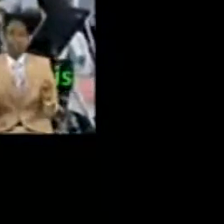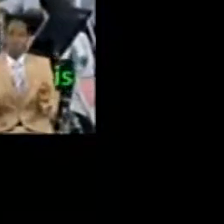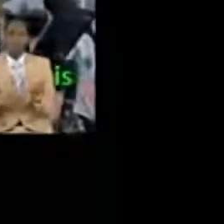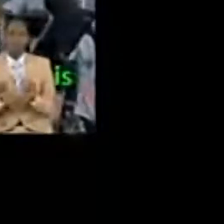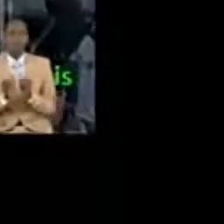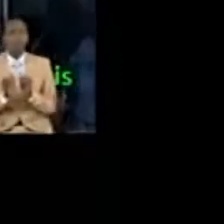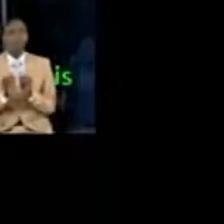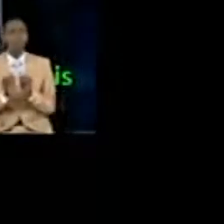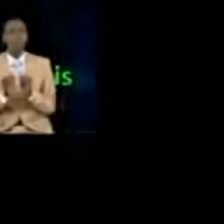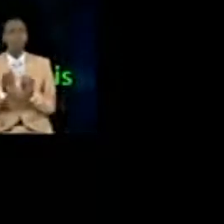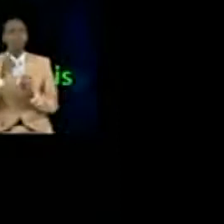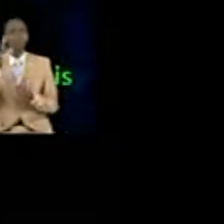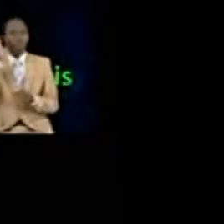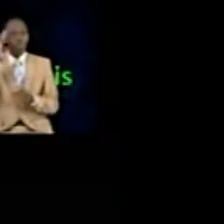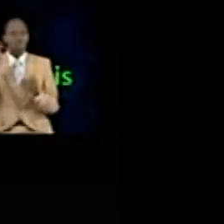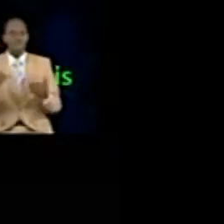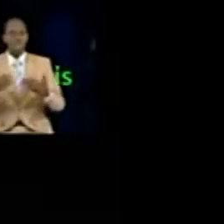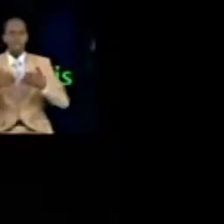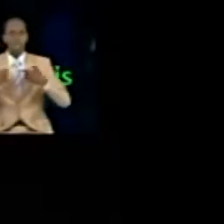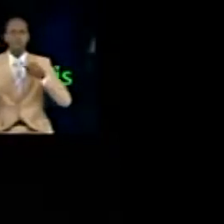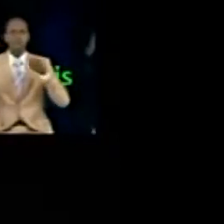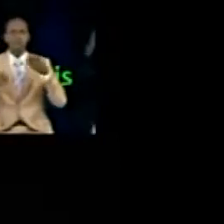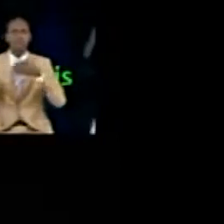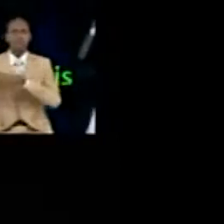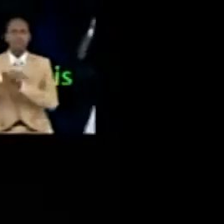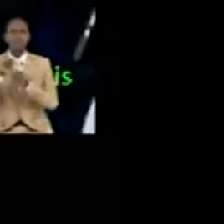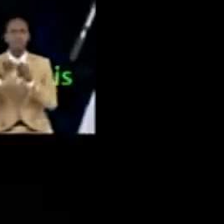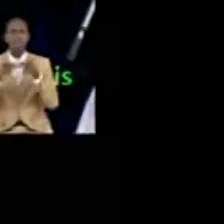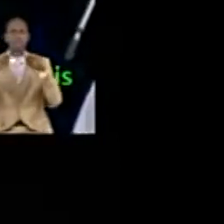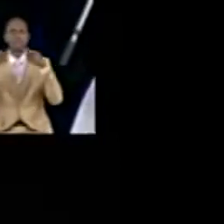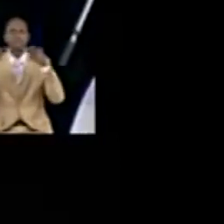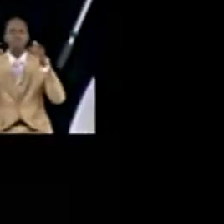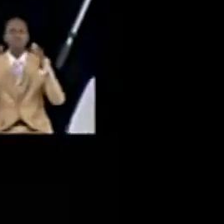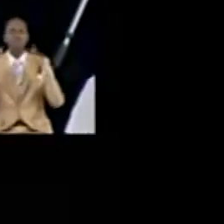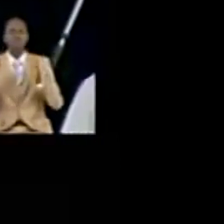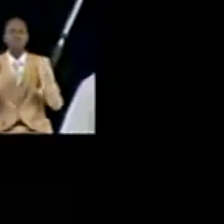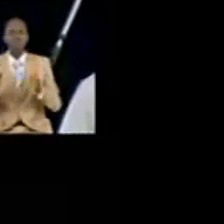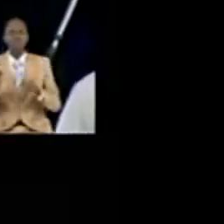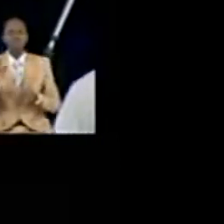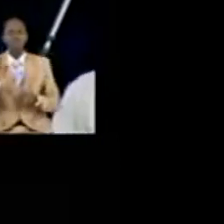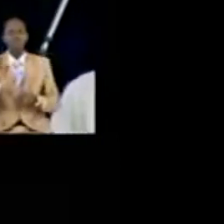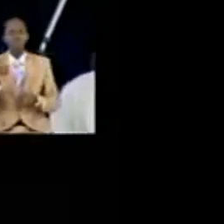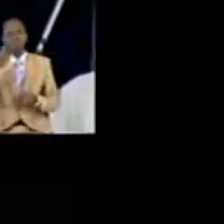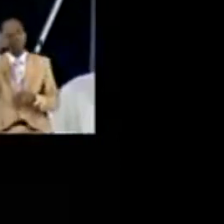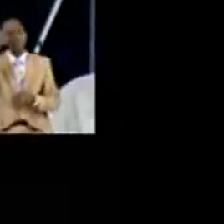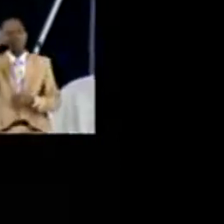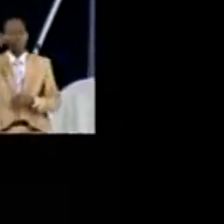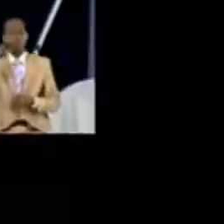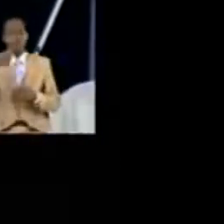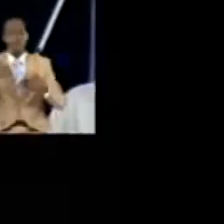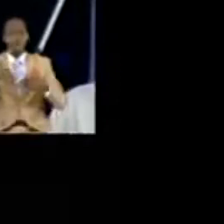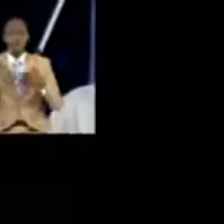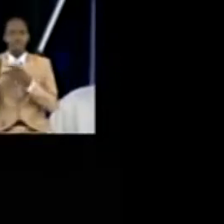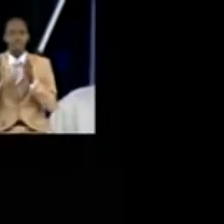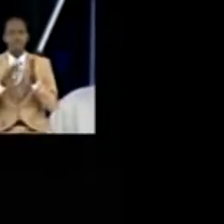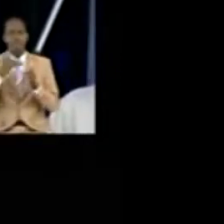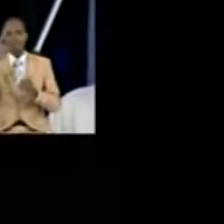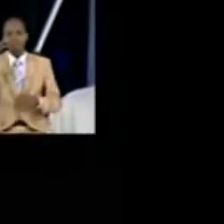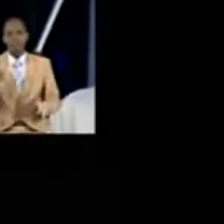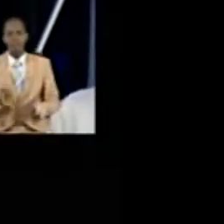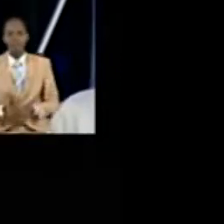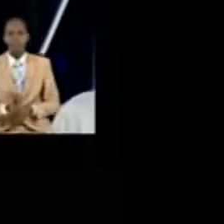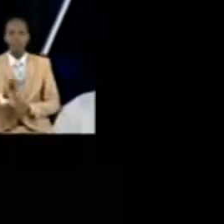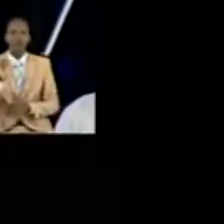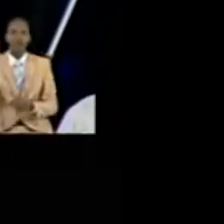more. You now have dominion for every foe, because you have Jesus